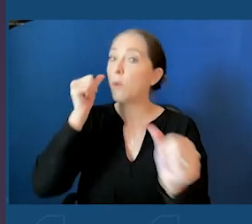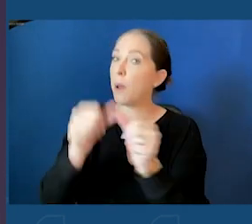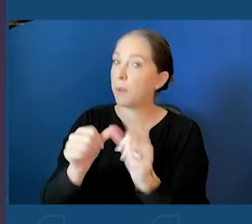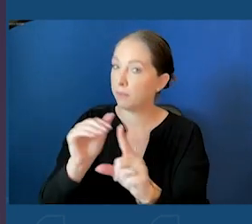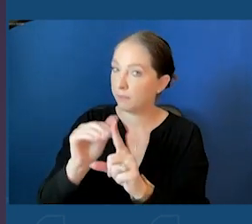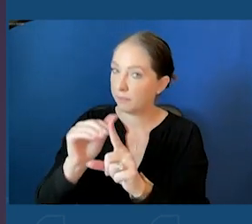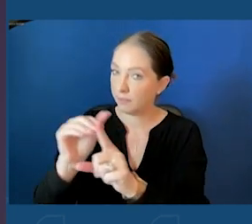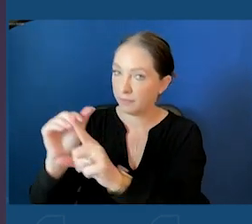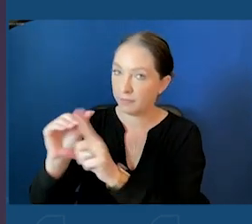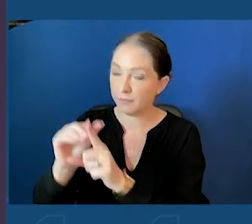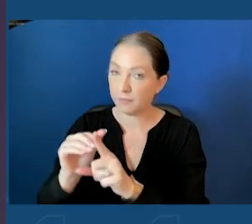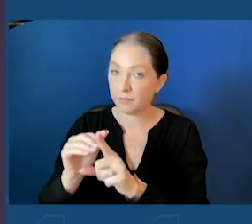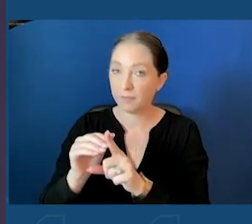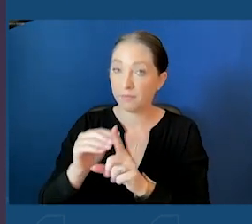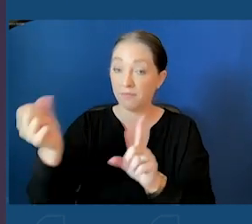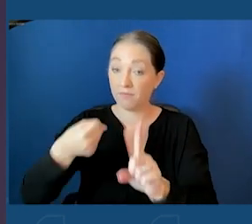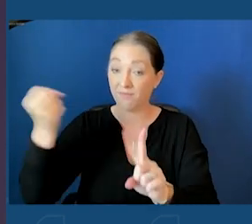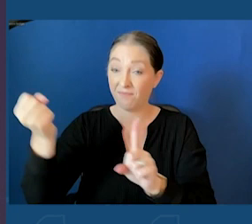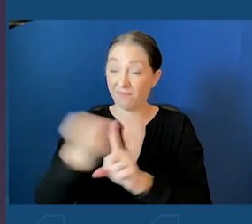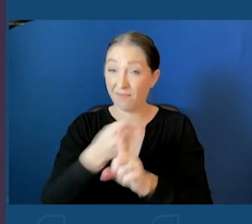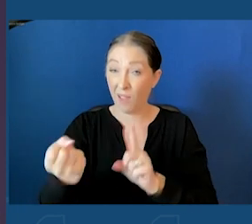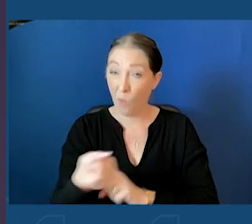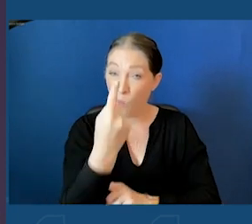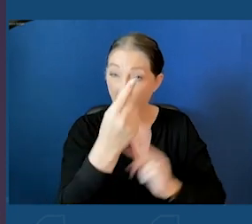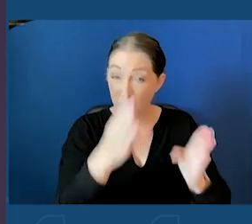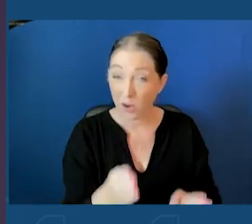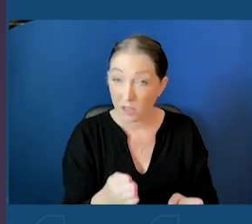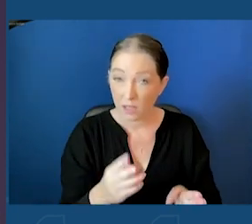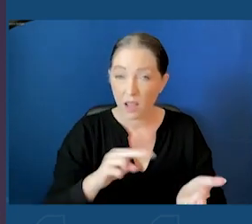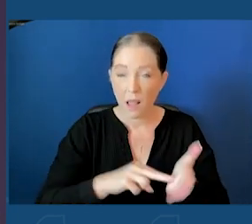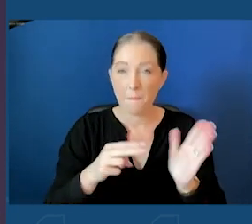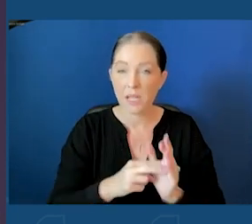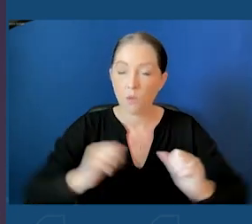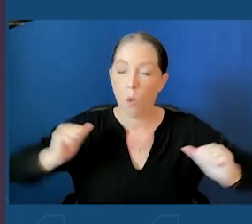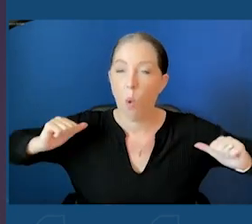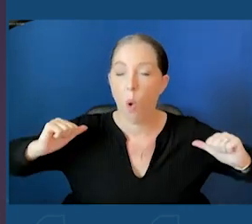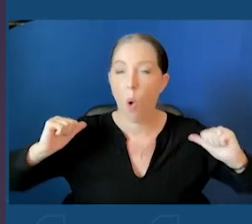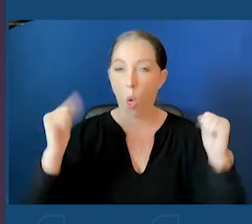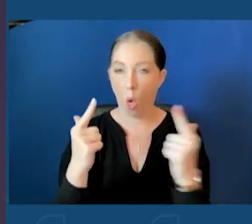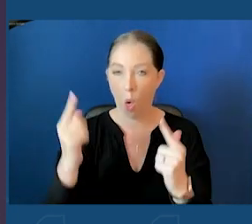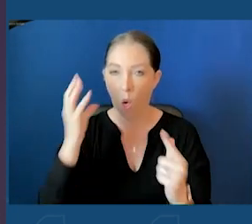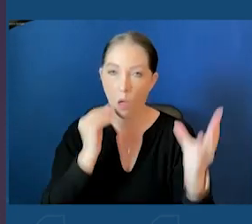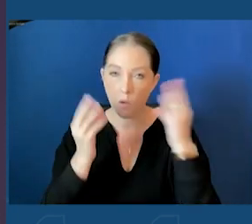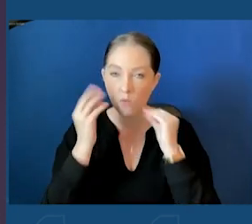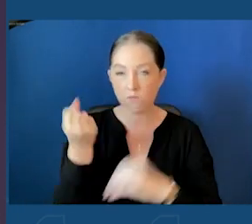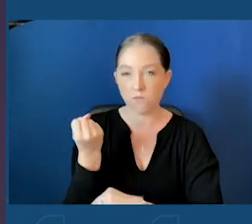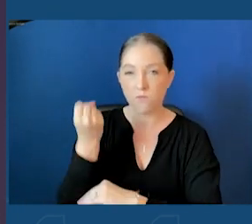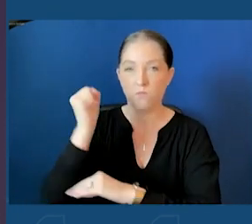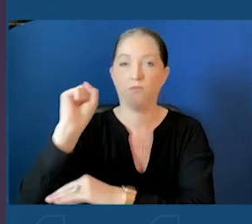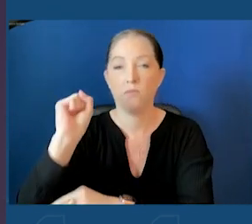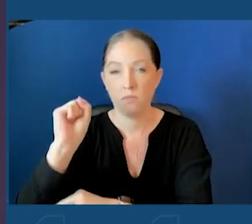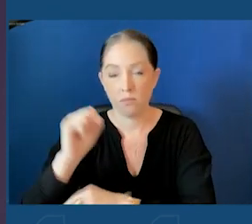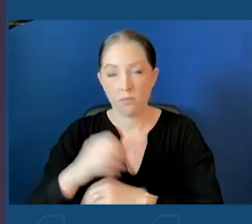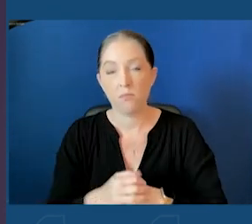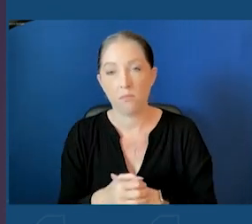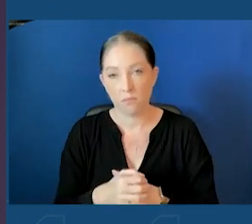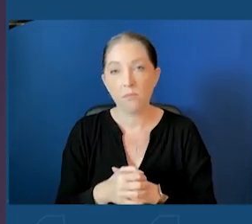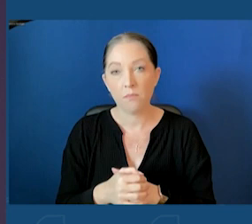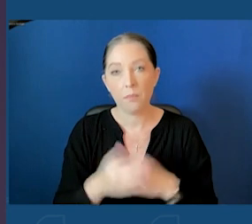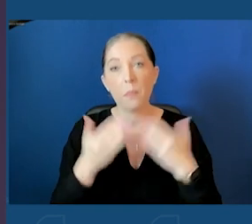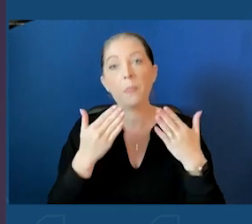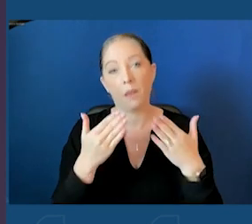an attack on one of us is an attack on all of us, and we will stand up. Thank you. Thank